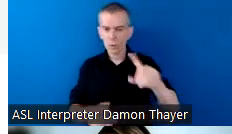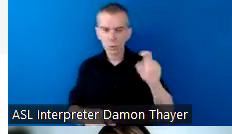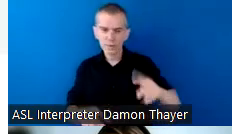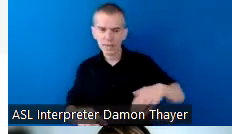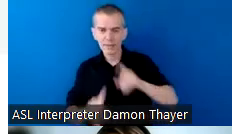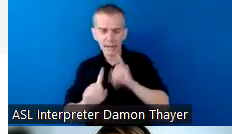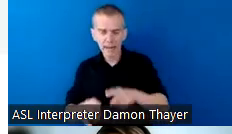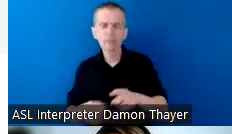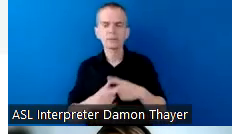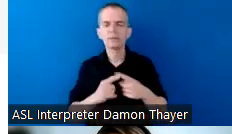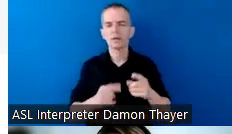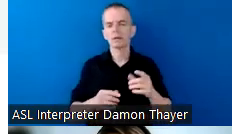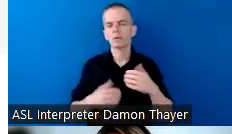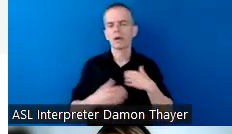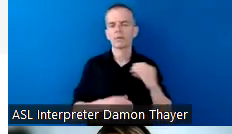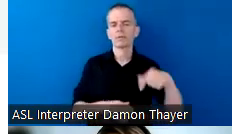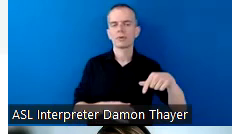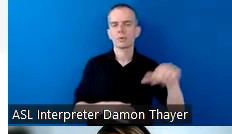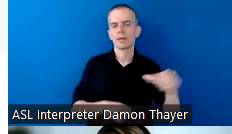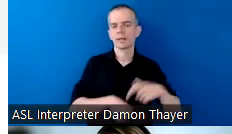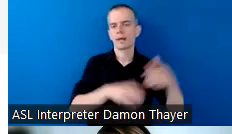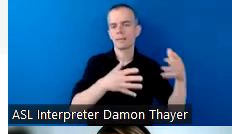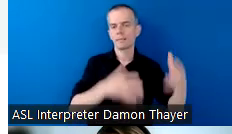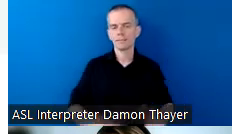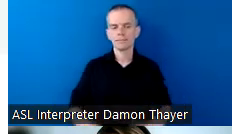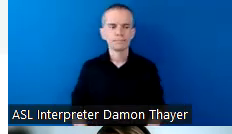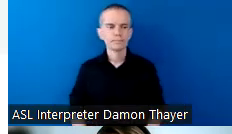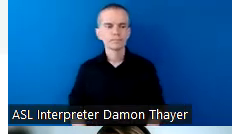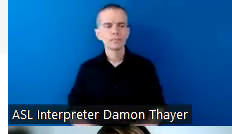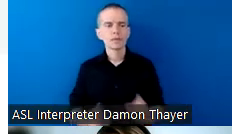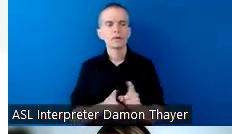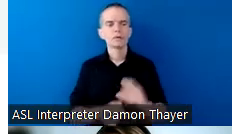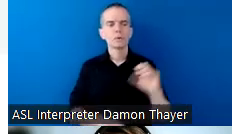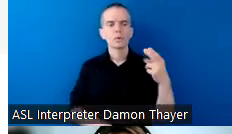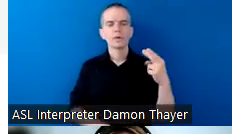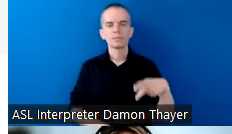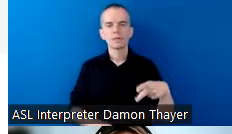have OHP announcements specifically to Healthier Oregon updates.